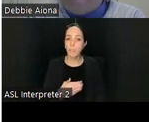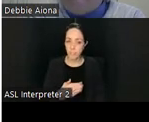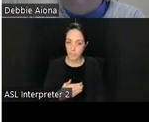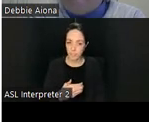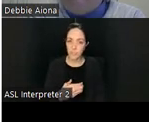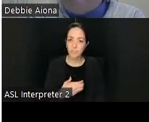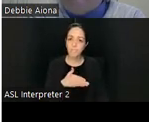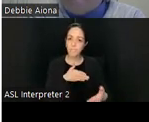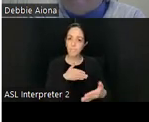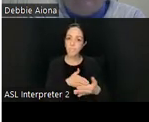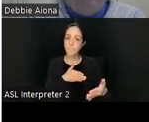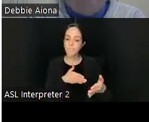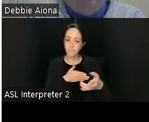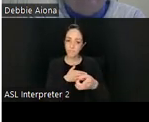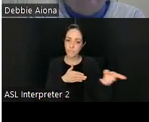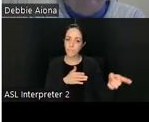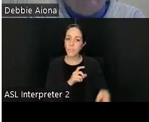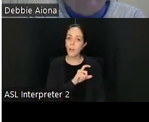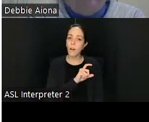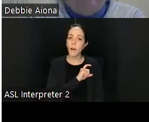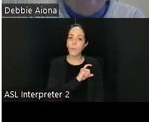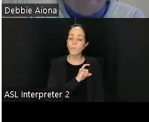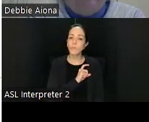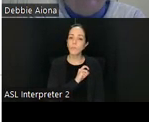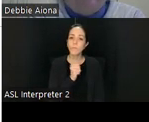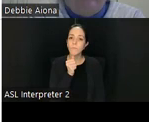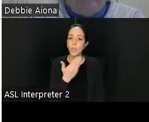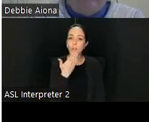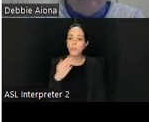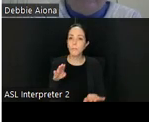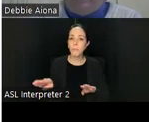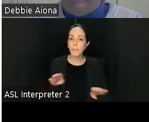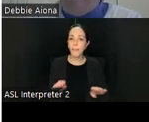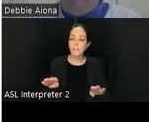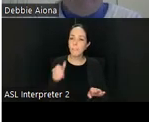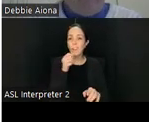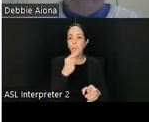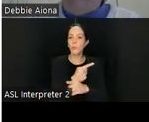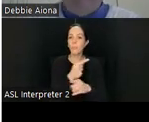complaints of allegations of officer misconduct, are there any proposed text